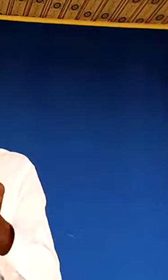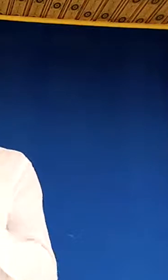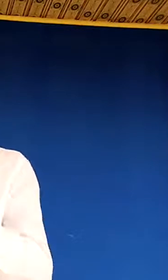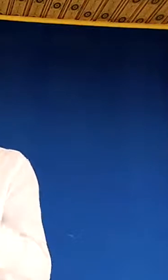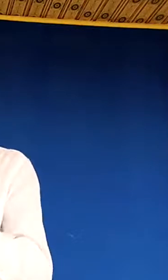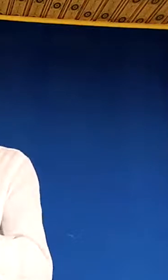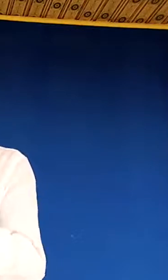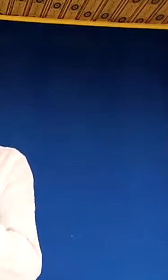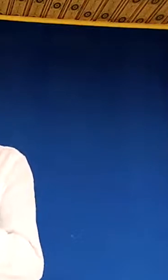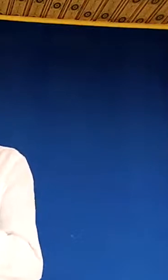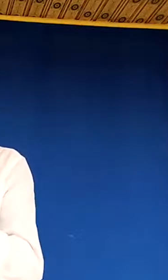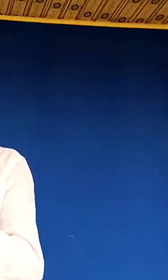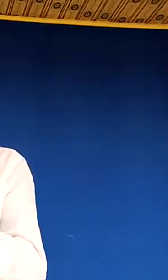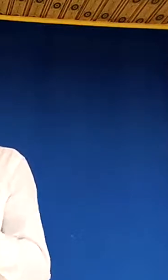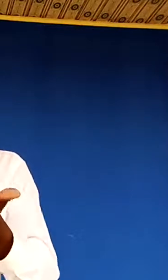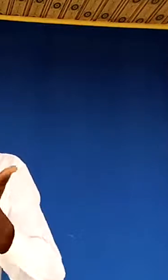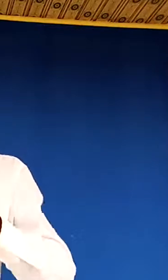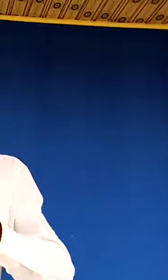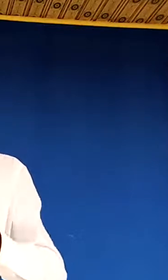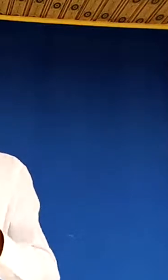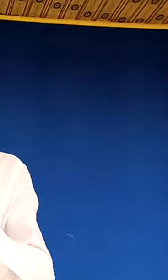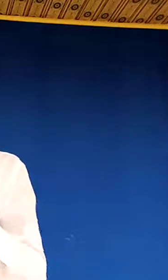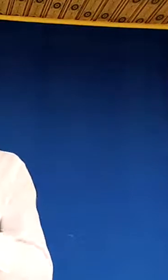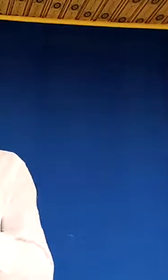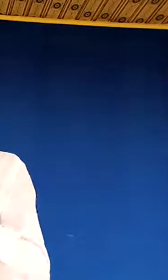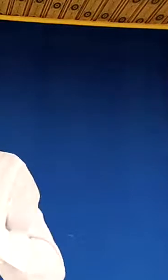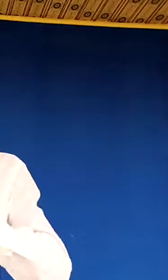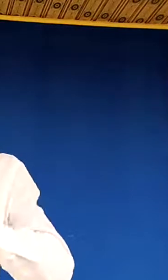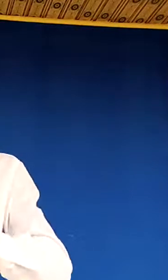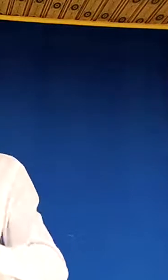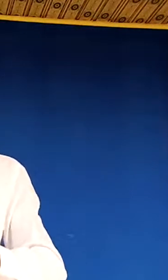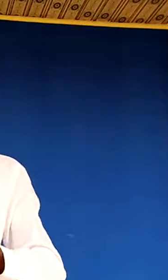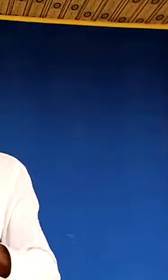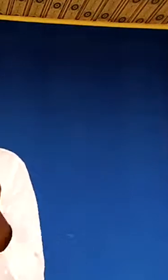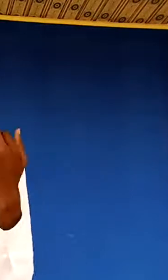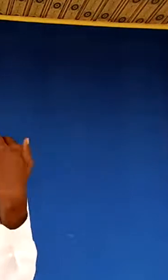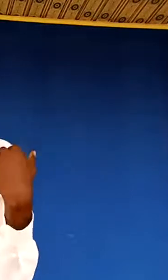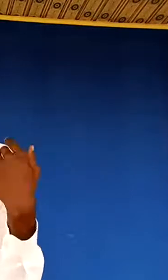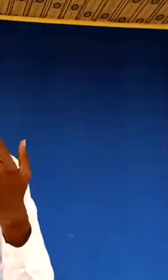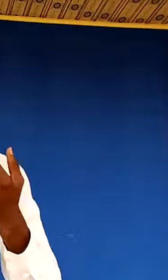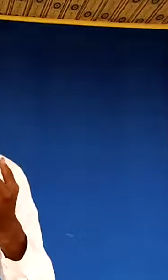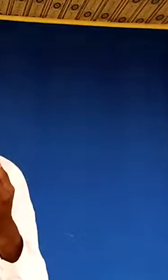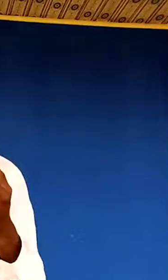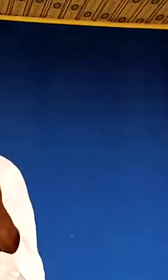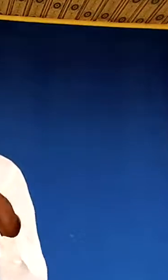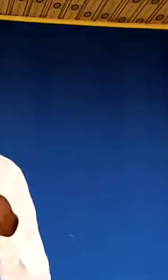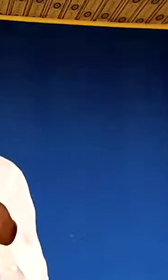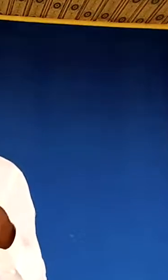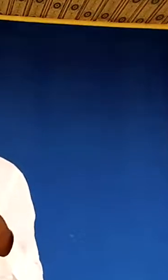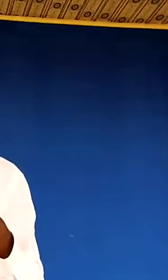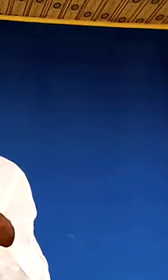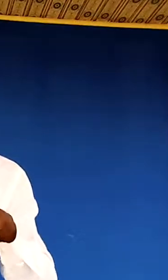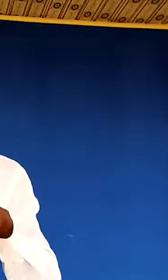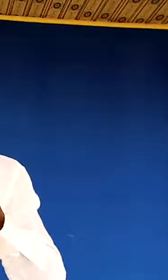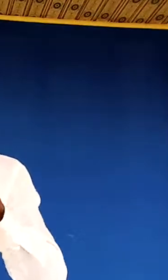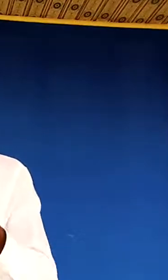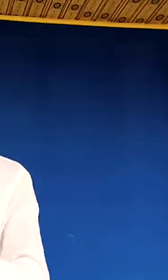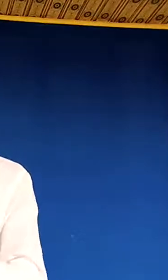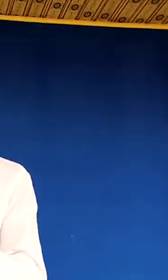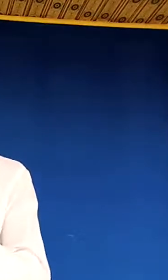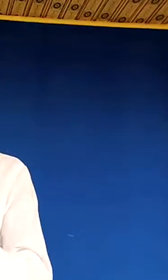about childbearing and all related issues around childbearing. She has testimonies of helping women and helping